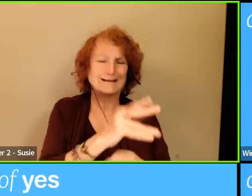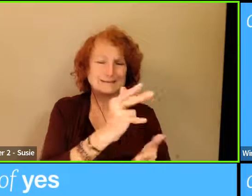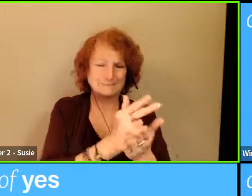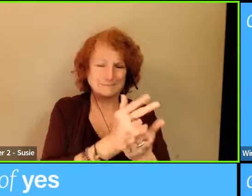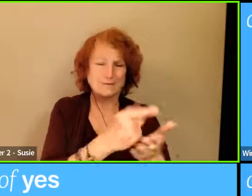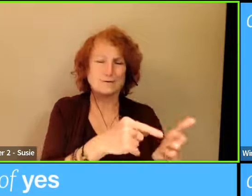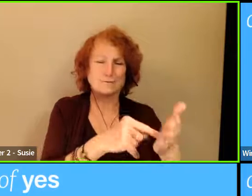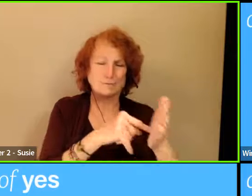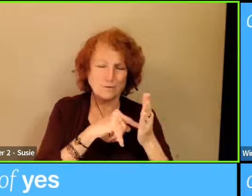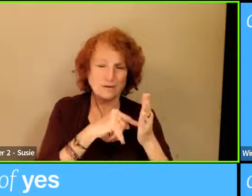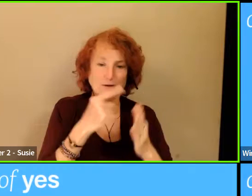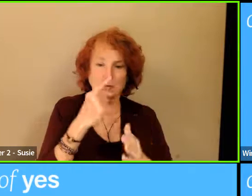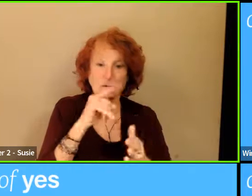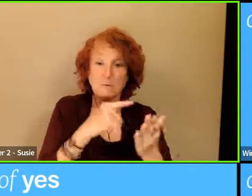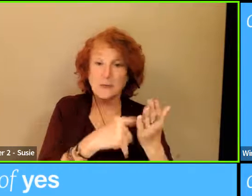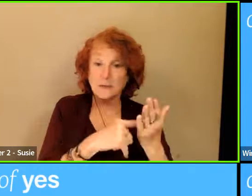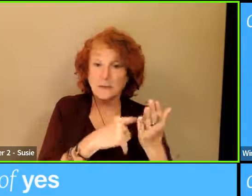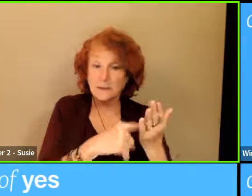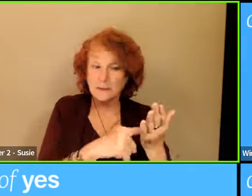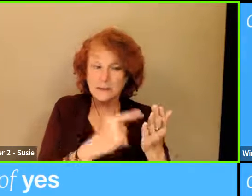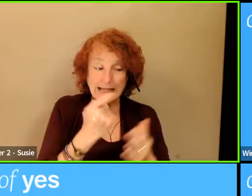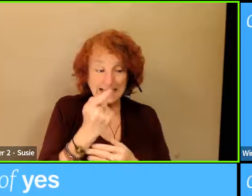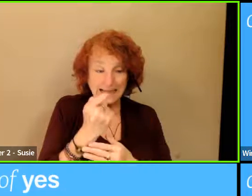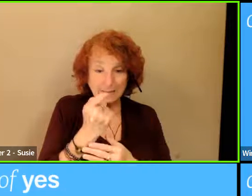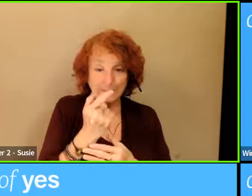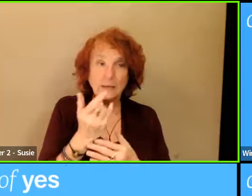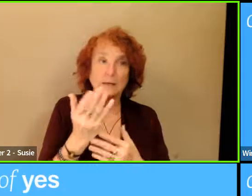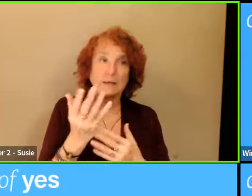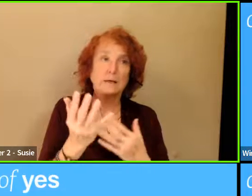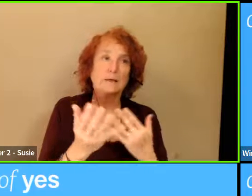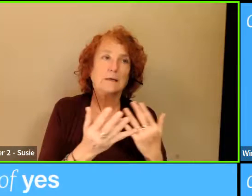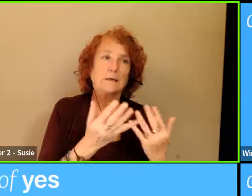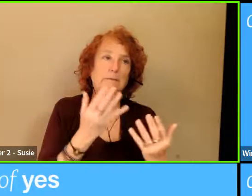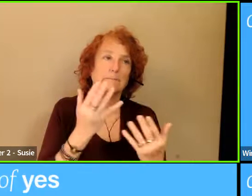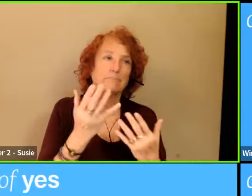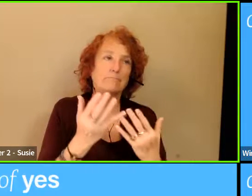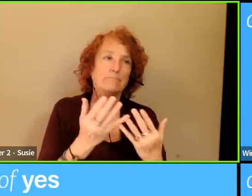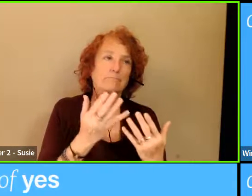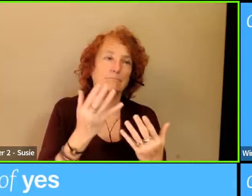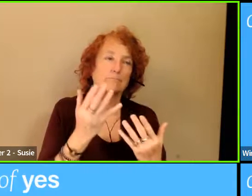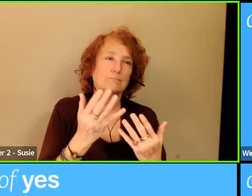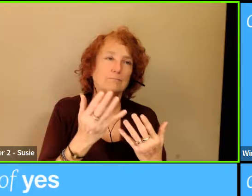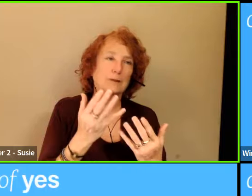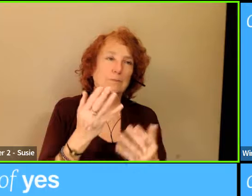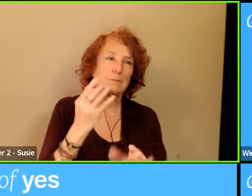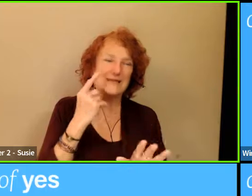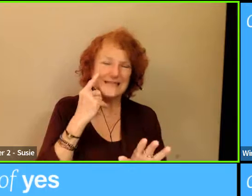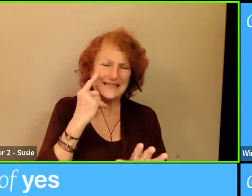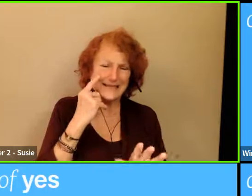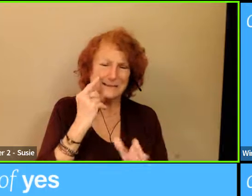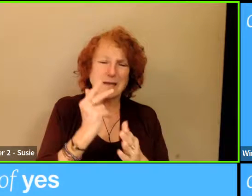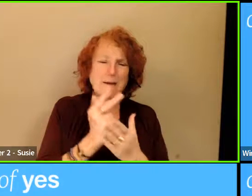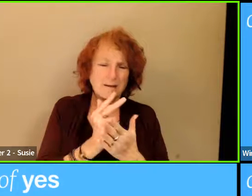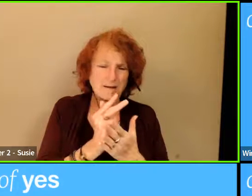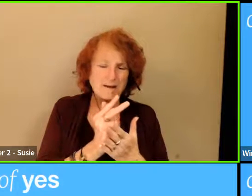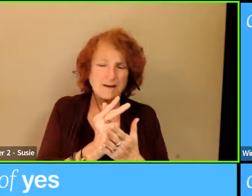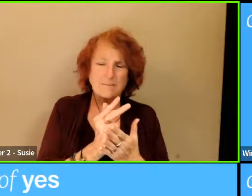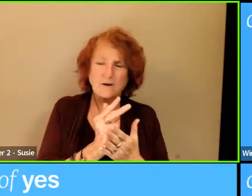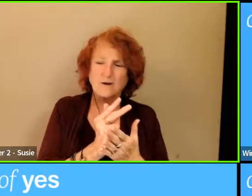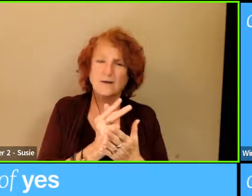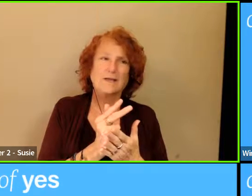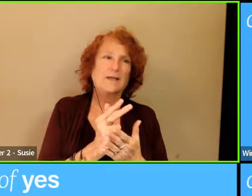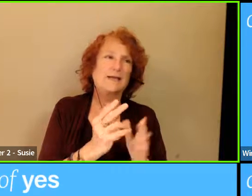can you just talk a little bit about like how, just how we think about parking when it comes to like transit